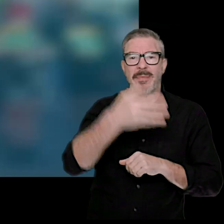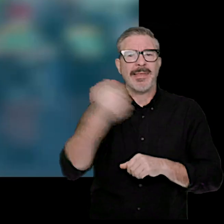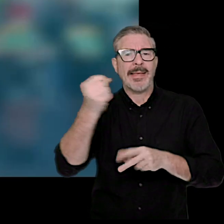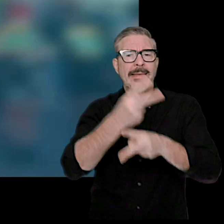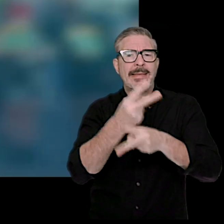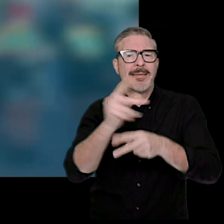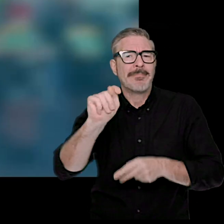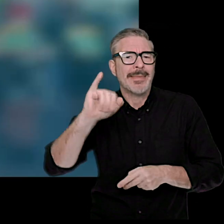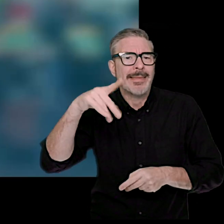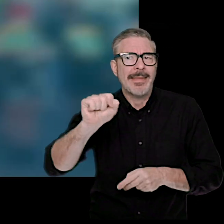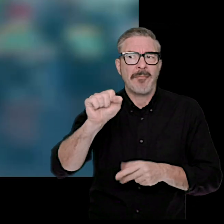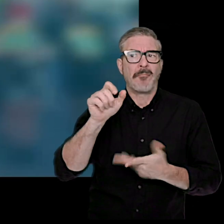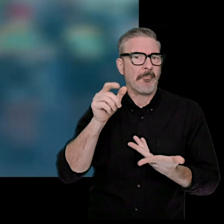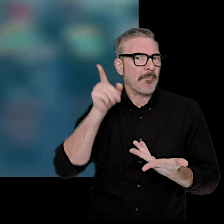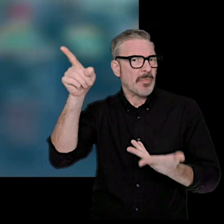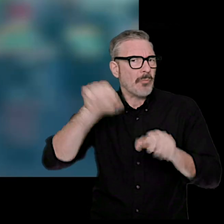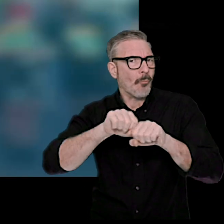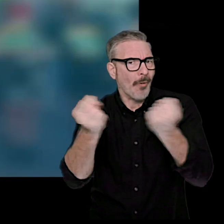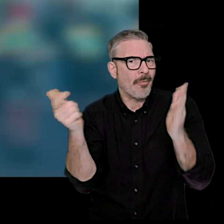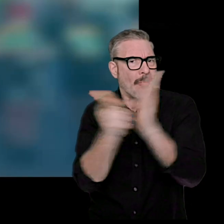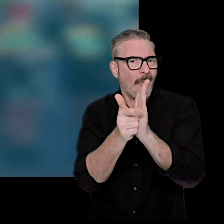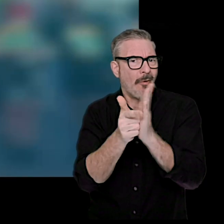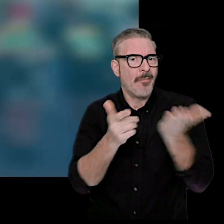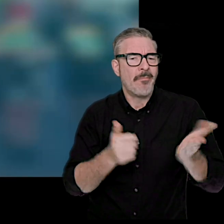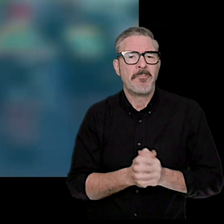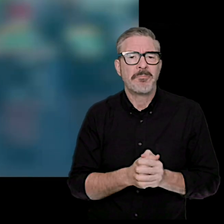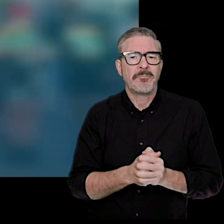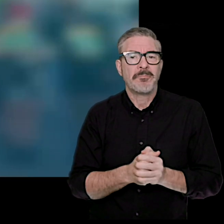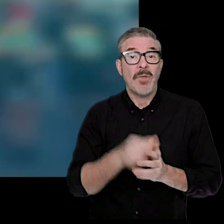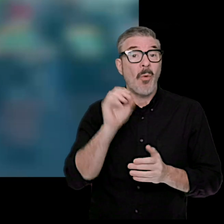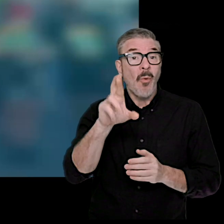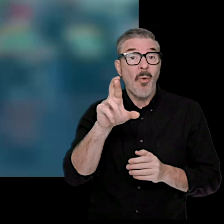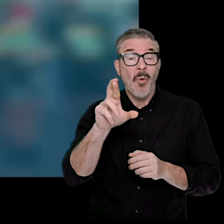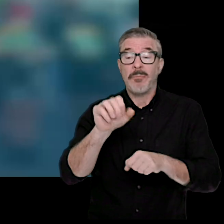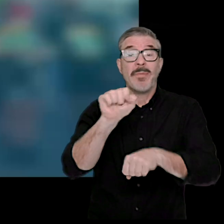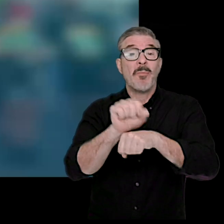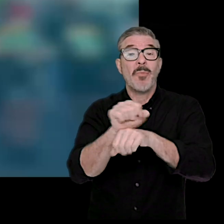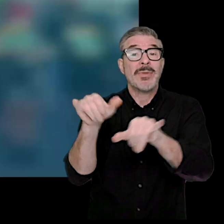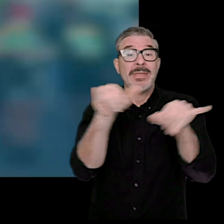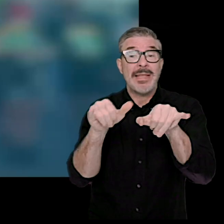Examples are the employer contravened the Employment Standards Act by keeping tips for themselves.